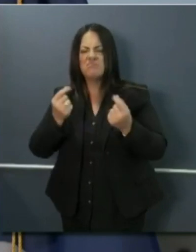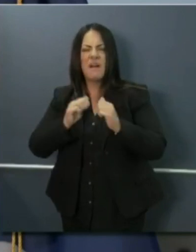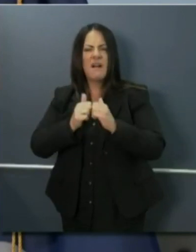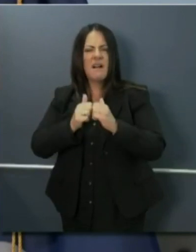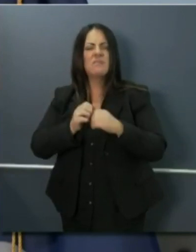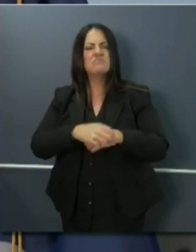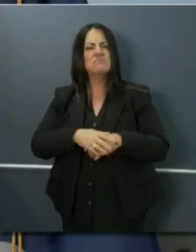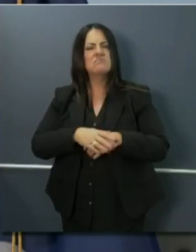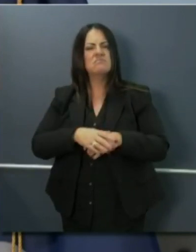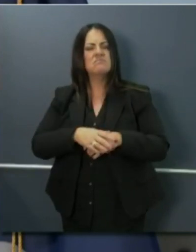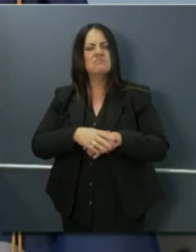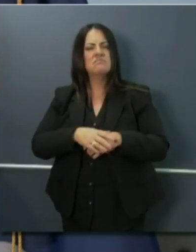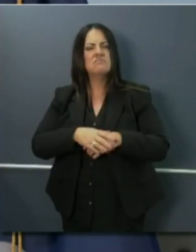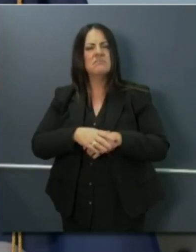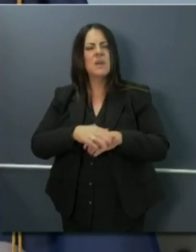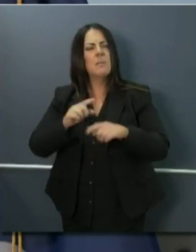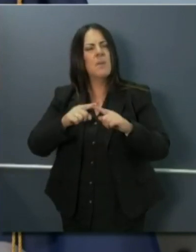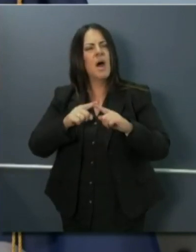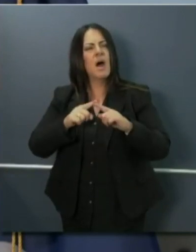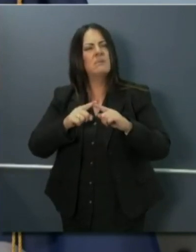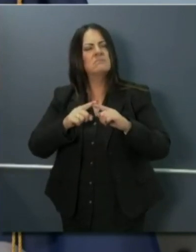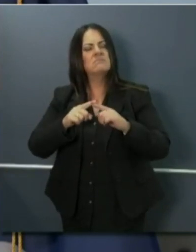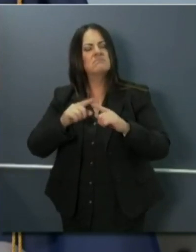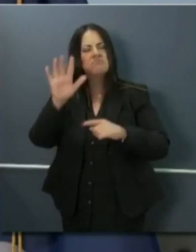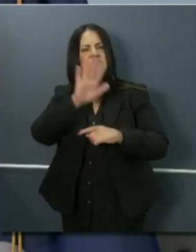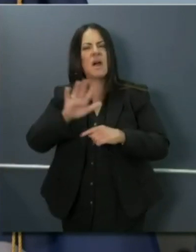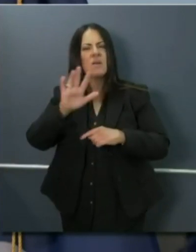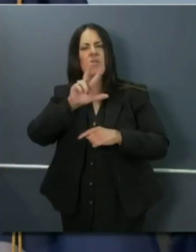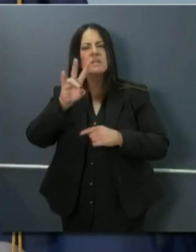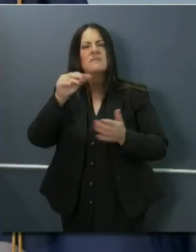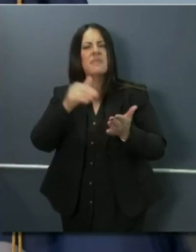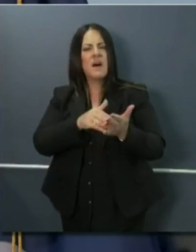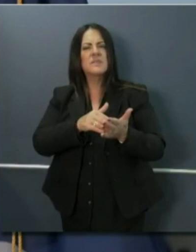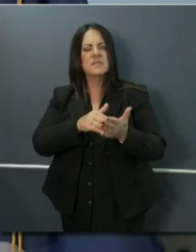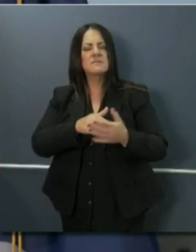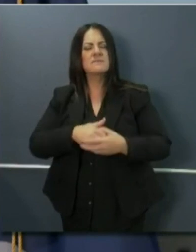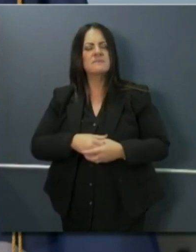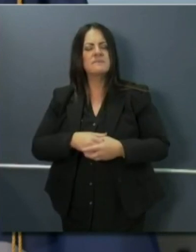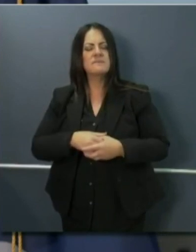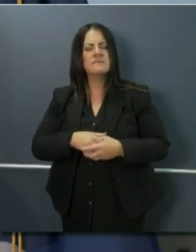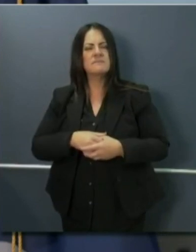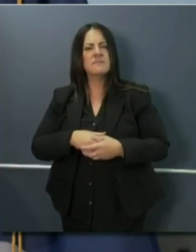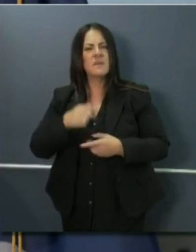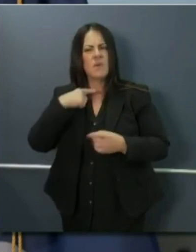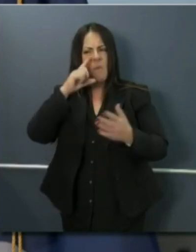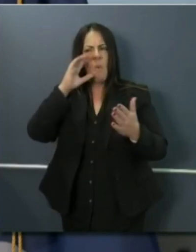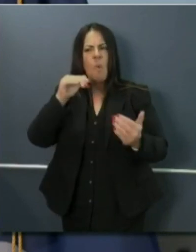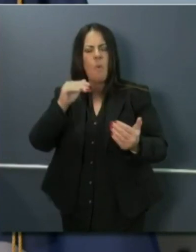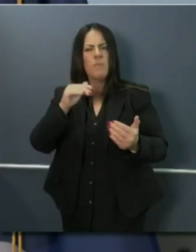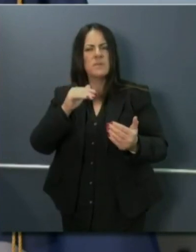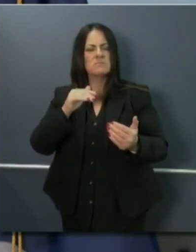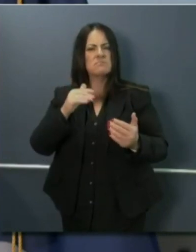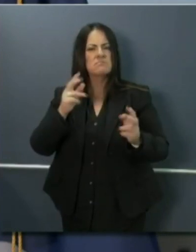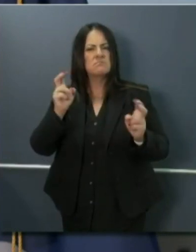universe is 37,000, and thousands is the number that we hope in very real terms, in short